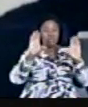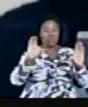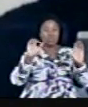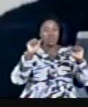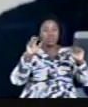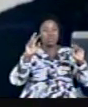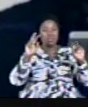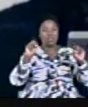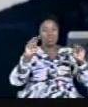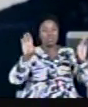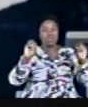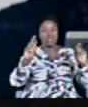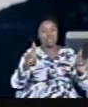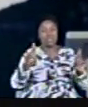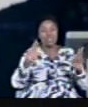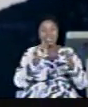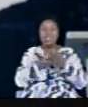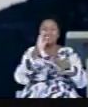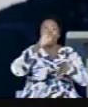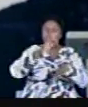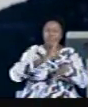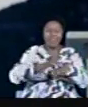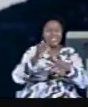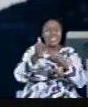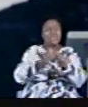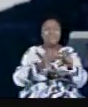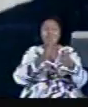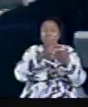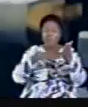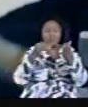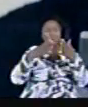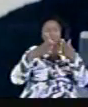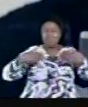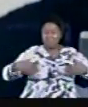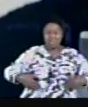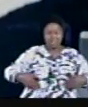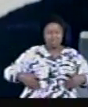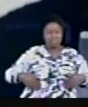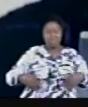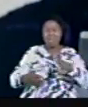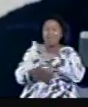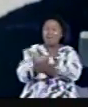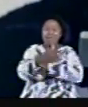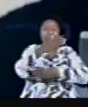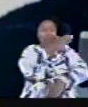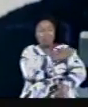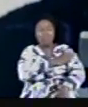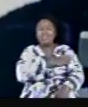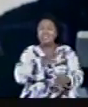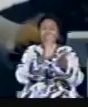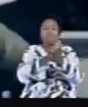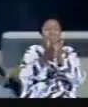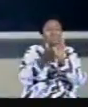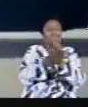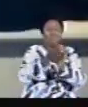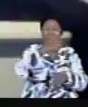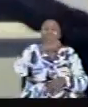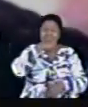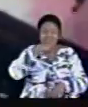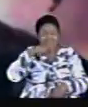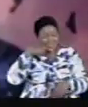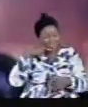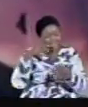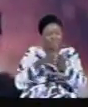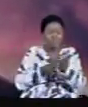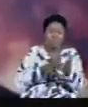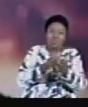her legs became paralyzed, hands became withered, and the cancer continued to